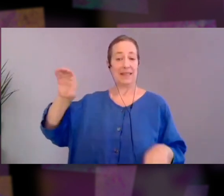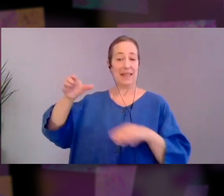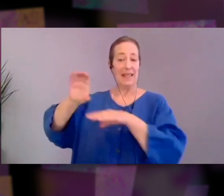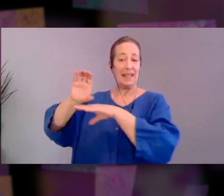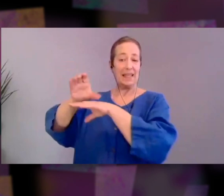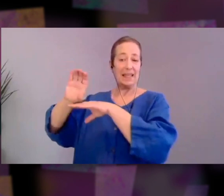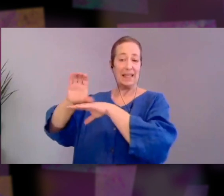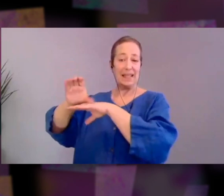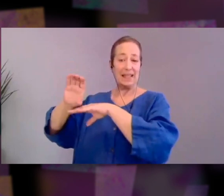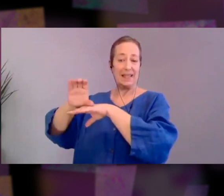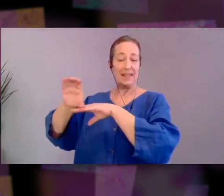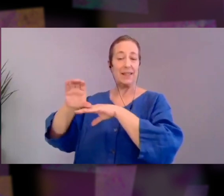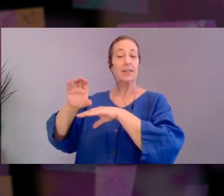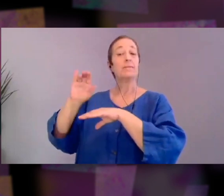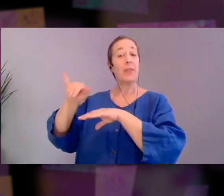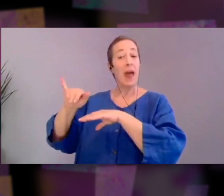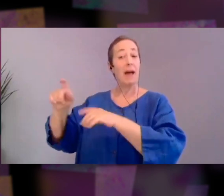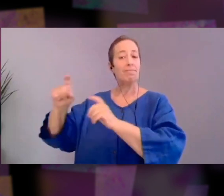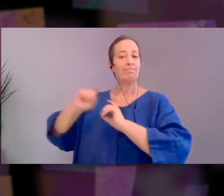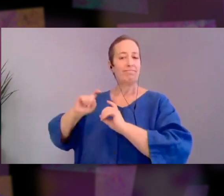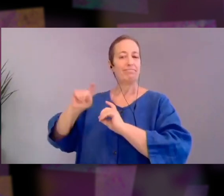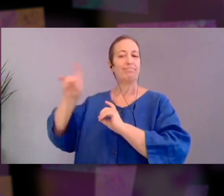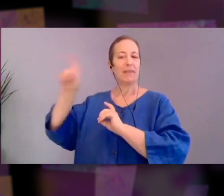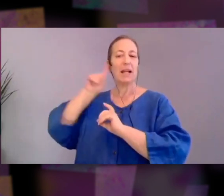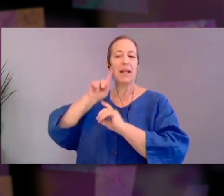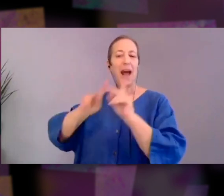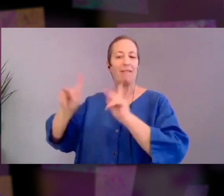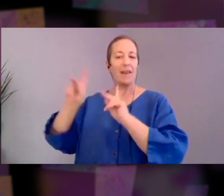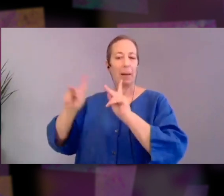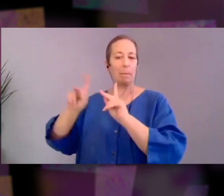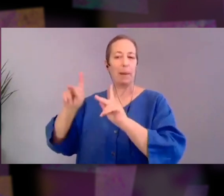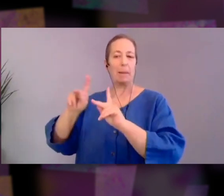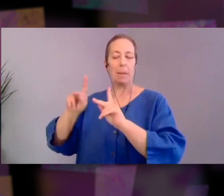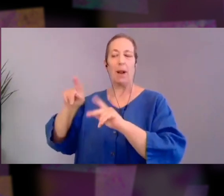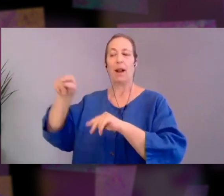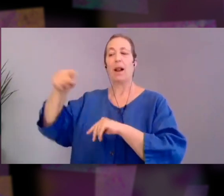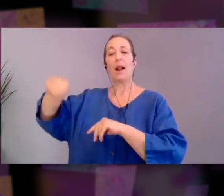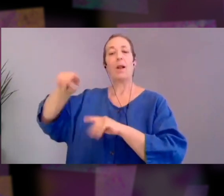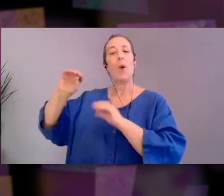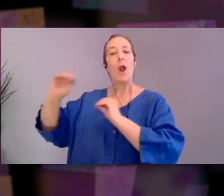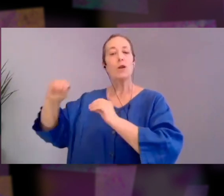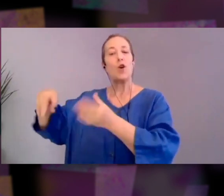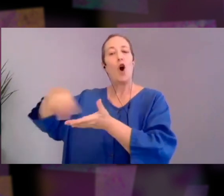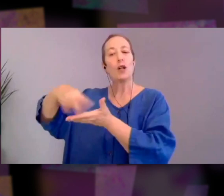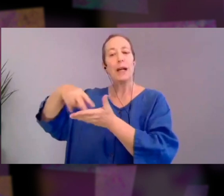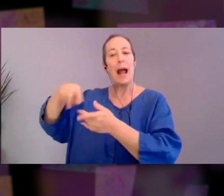by deaf students that I taught dance to in Poland back in 1997.